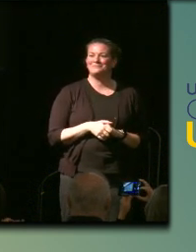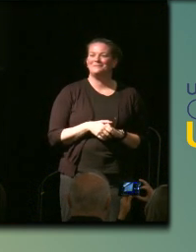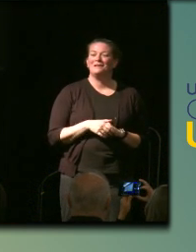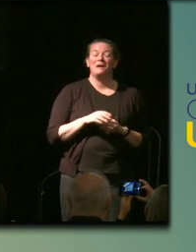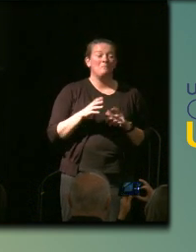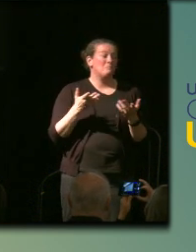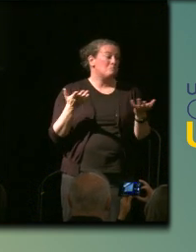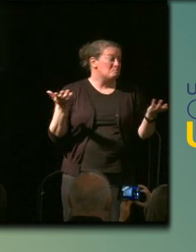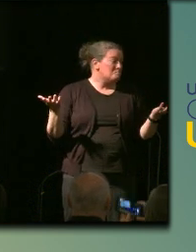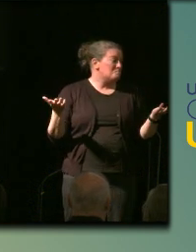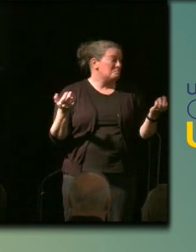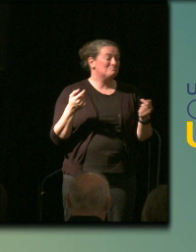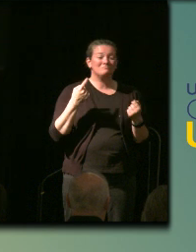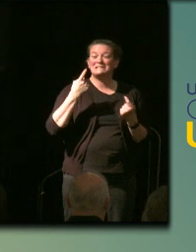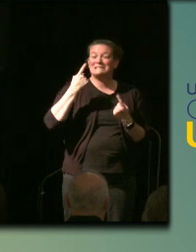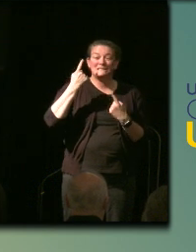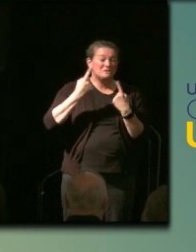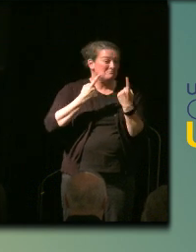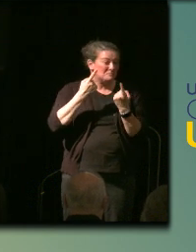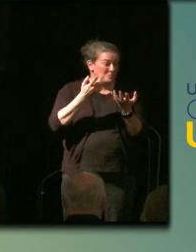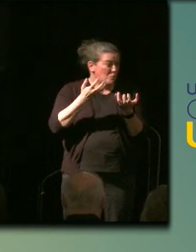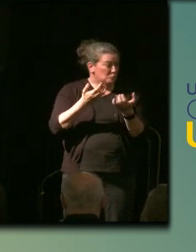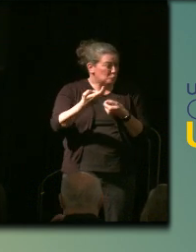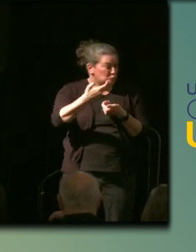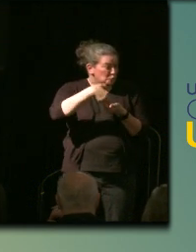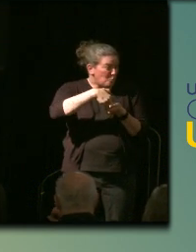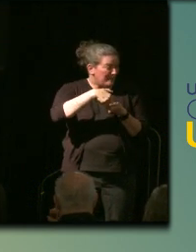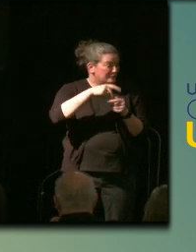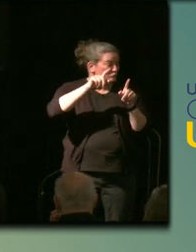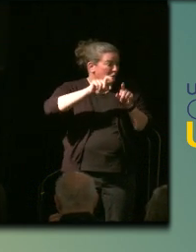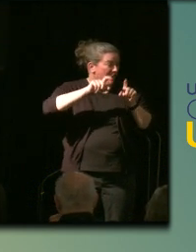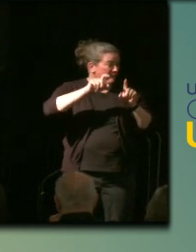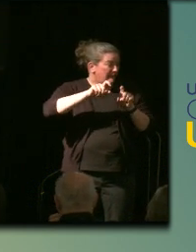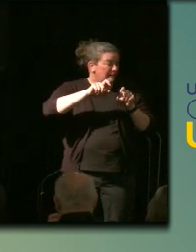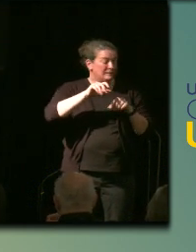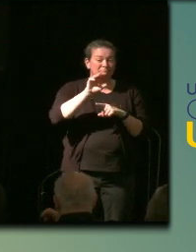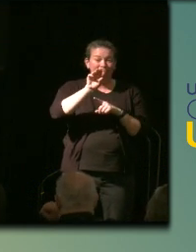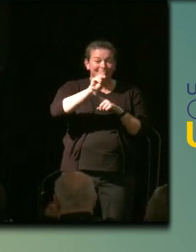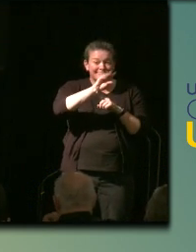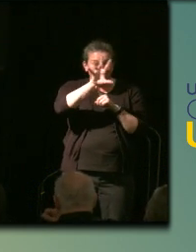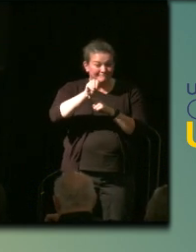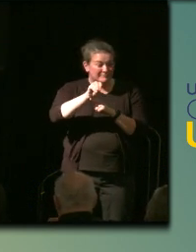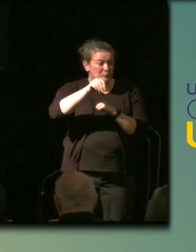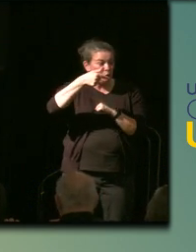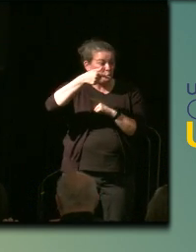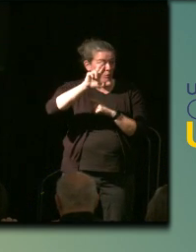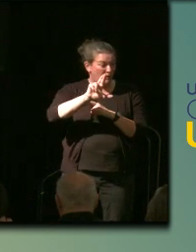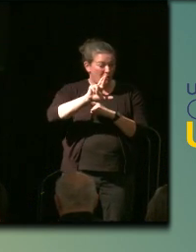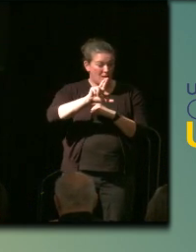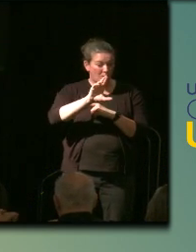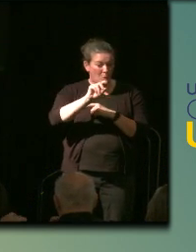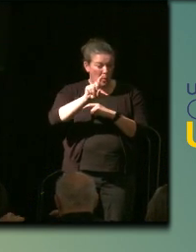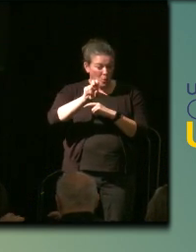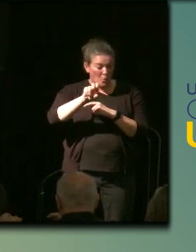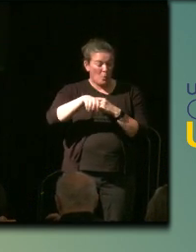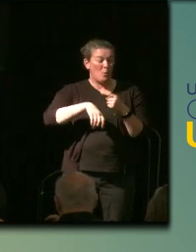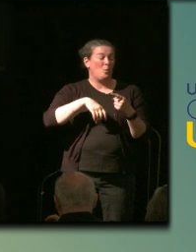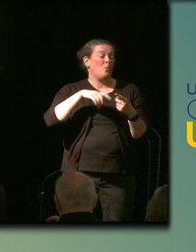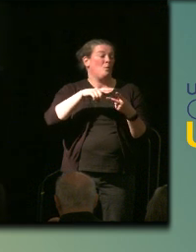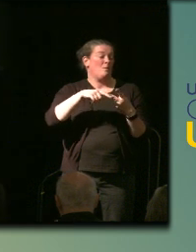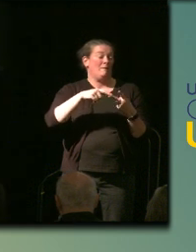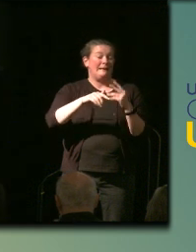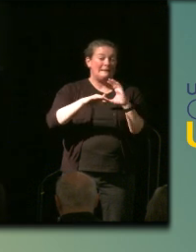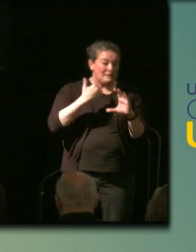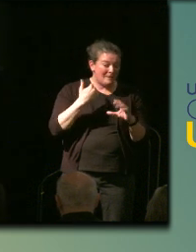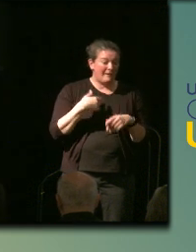involved in the trial. There's a QR code there. There's an email there. I'm here. Come talk to me anytime you want. Please find me. I'm pretty